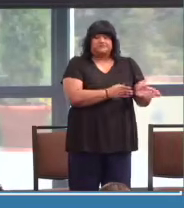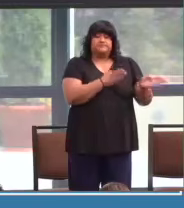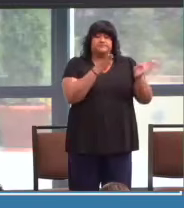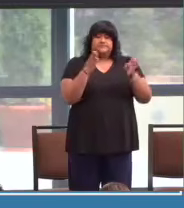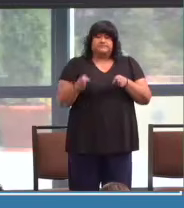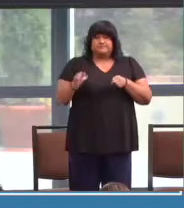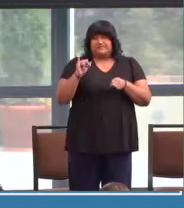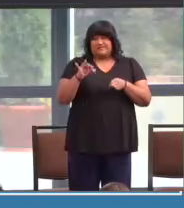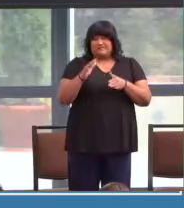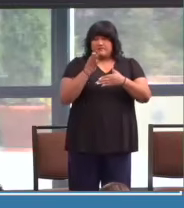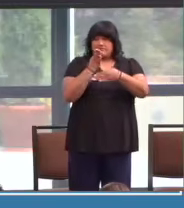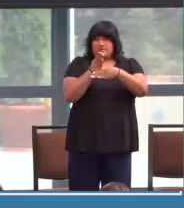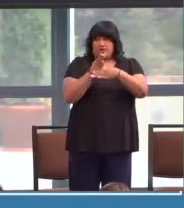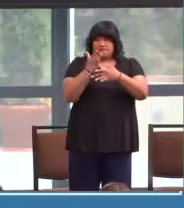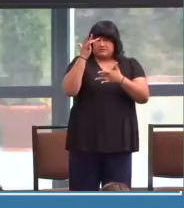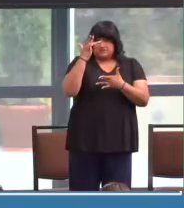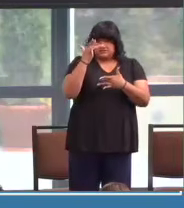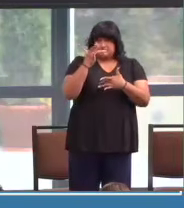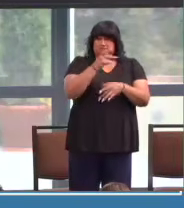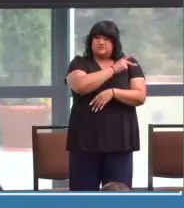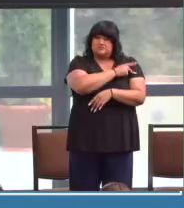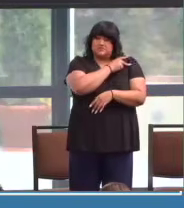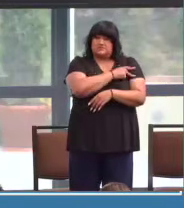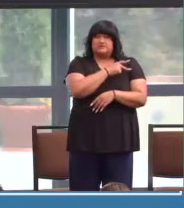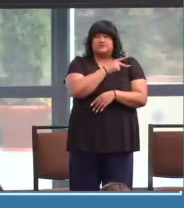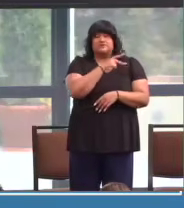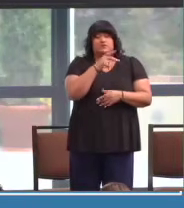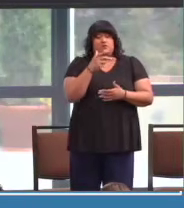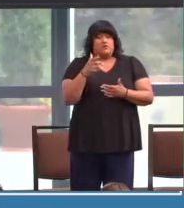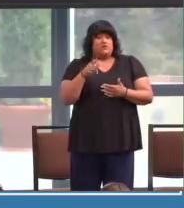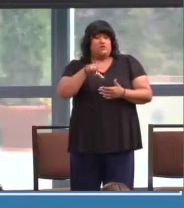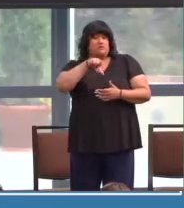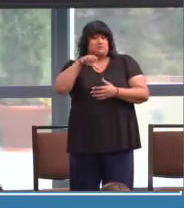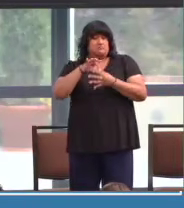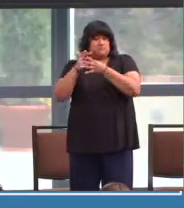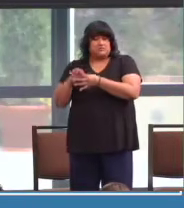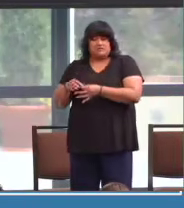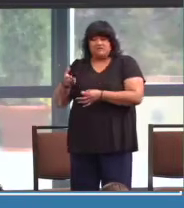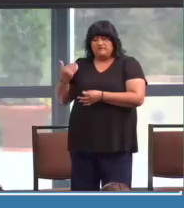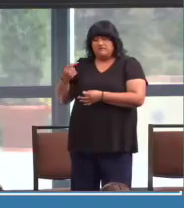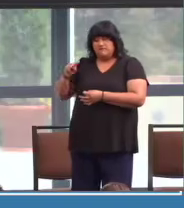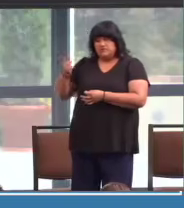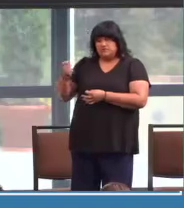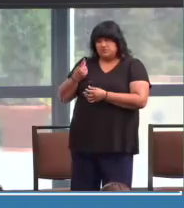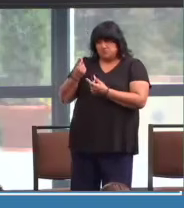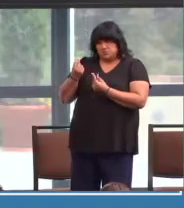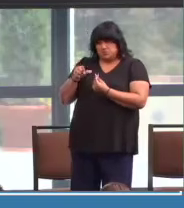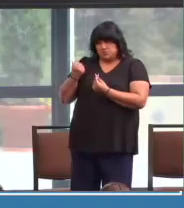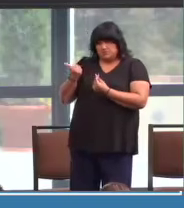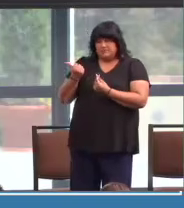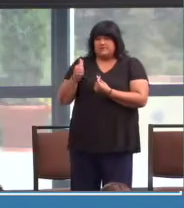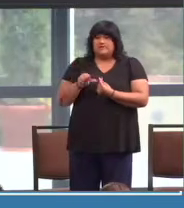it's more of a mild disease patient, or to the first part of the question, what else could you do that's similar to Plaquenil? There's